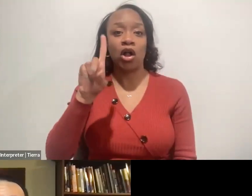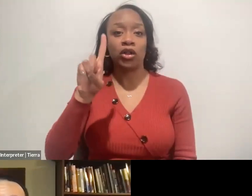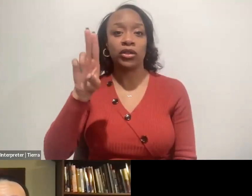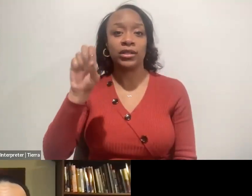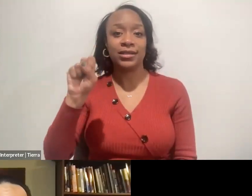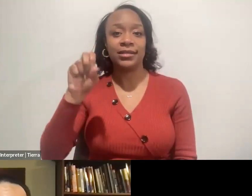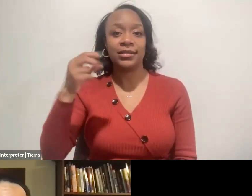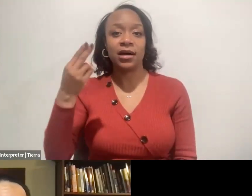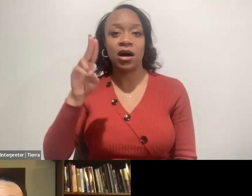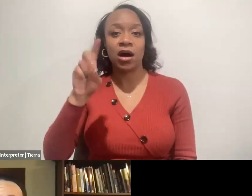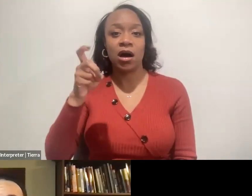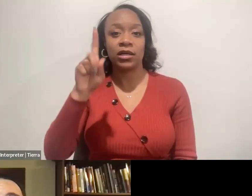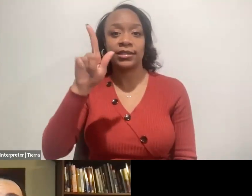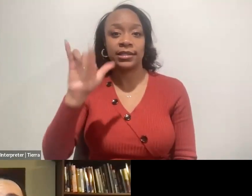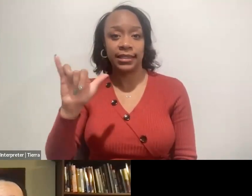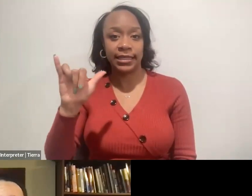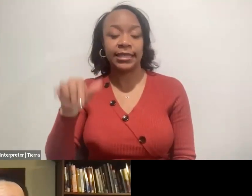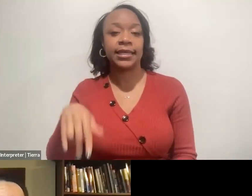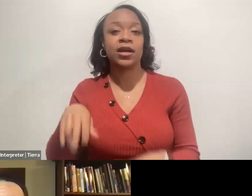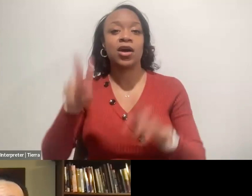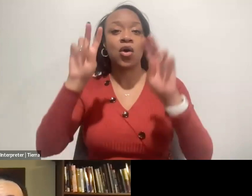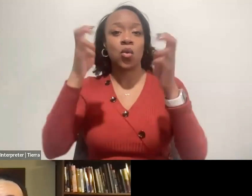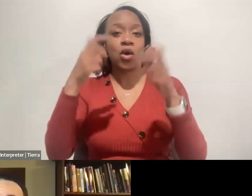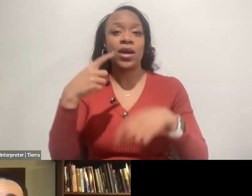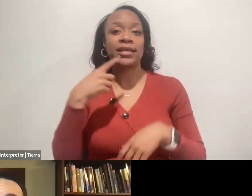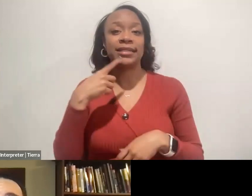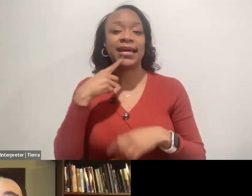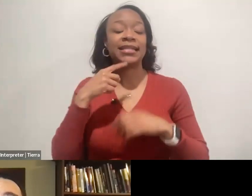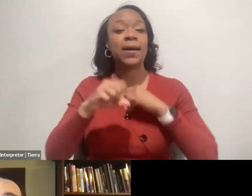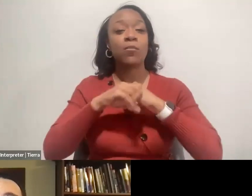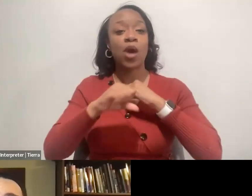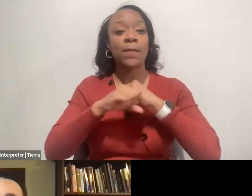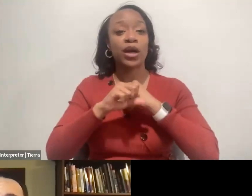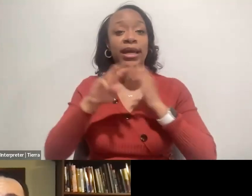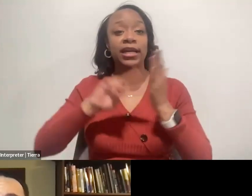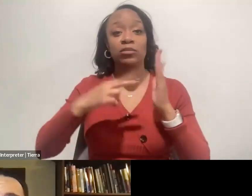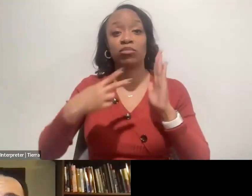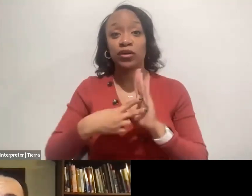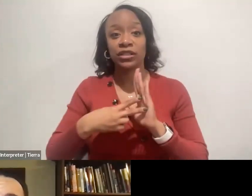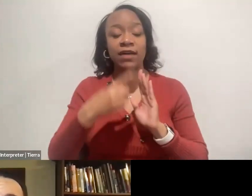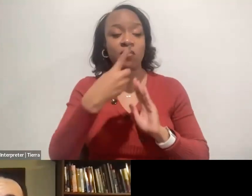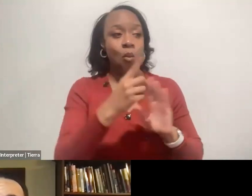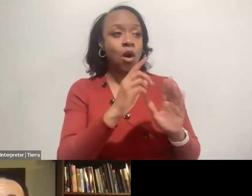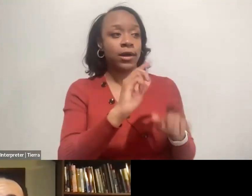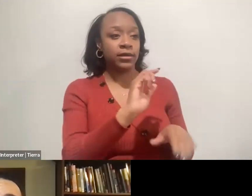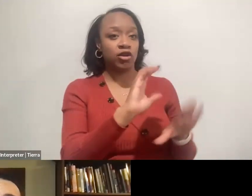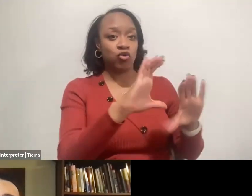1936, quote, "The propagandist's purpose is to make one set of people forget